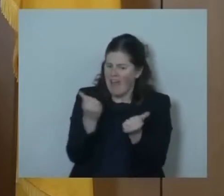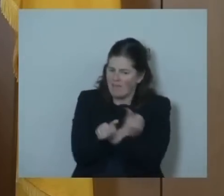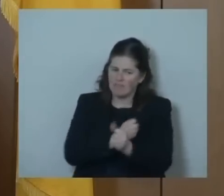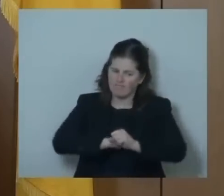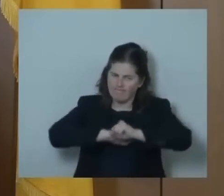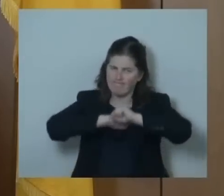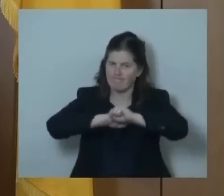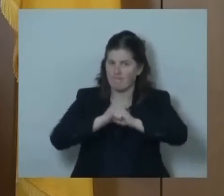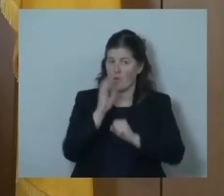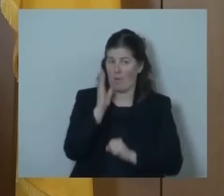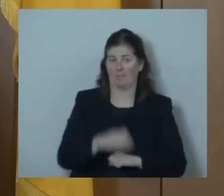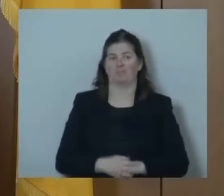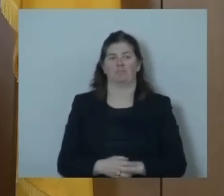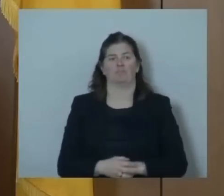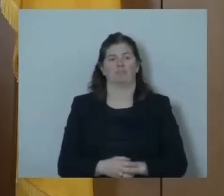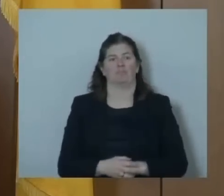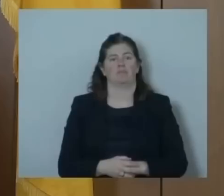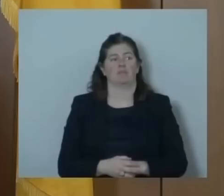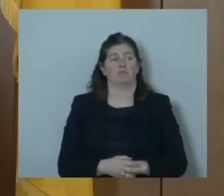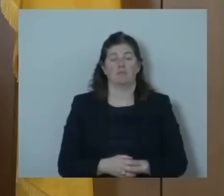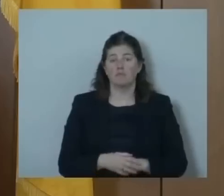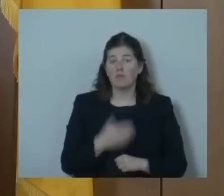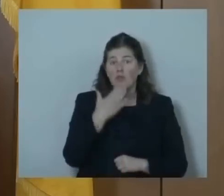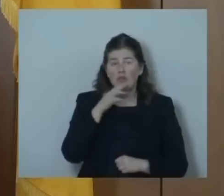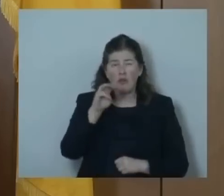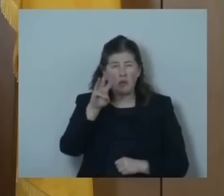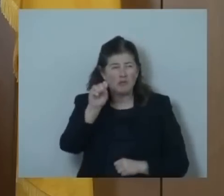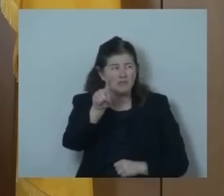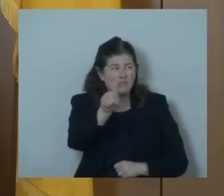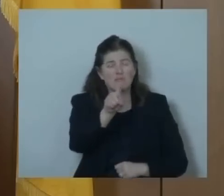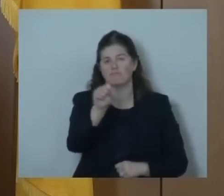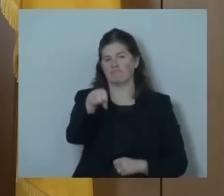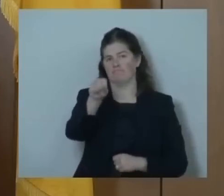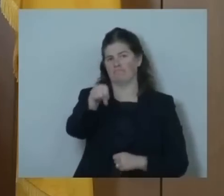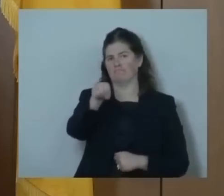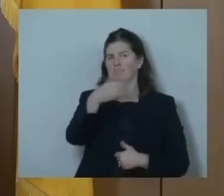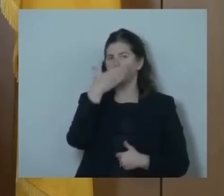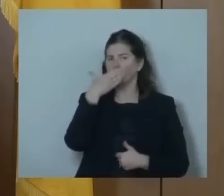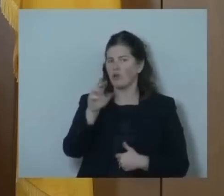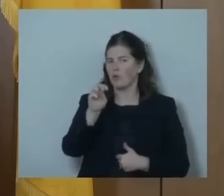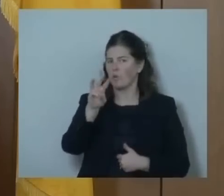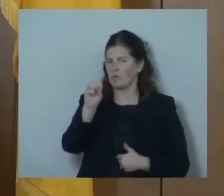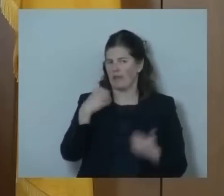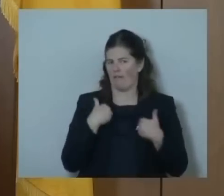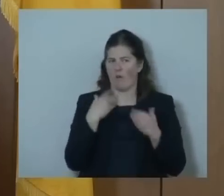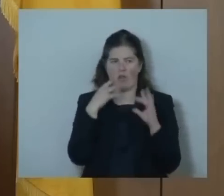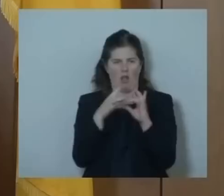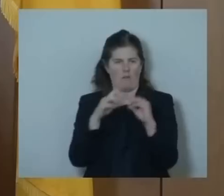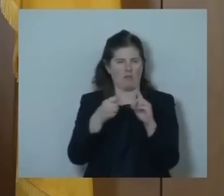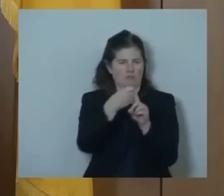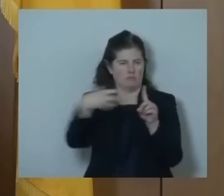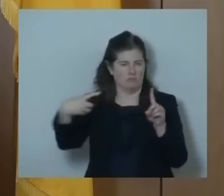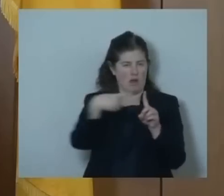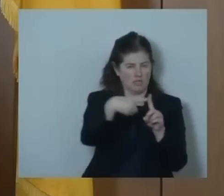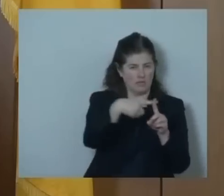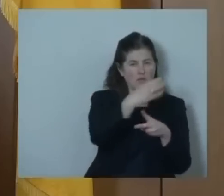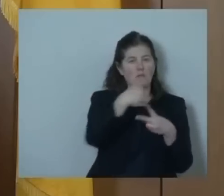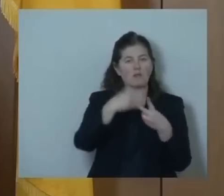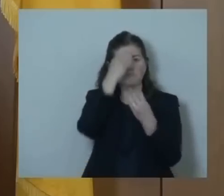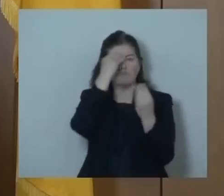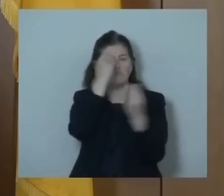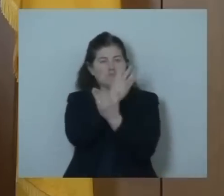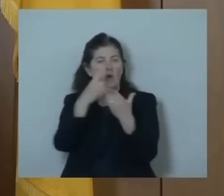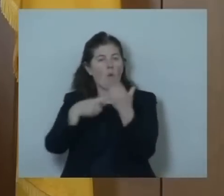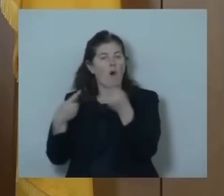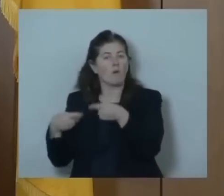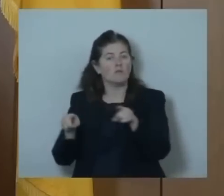power. All right. So is there good news there? There is incredibly good news, and I want to talk about that. But I also want to give you an update about the things